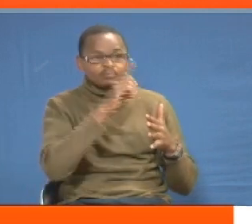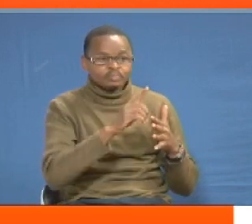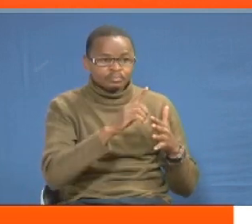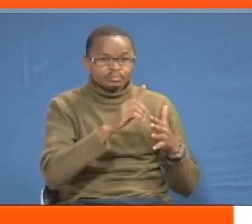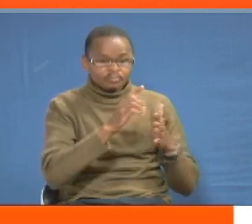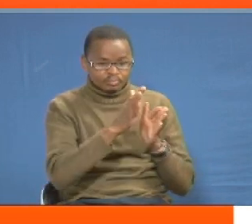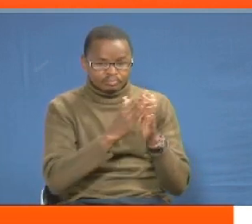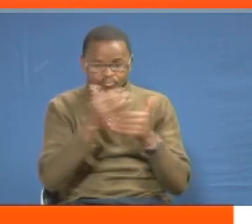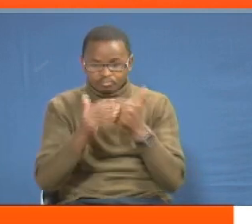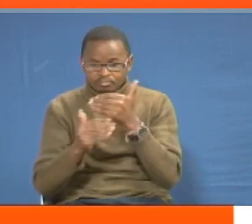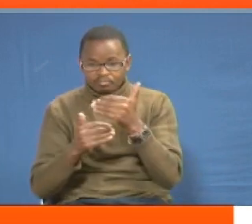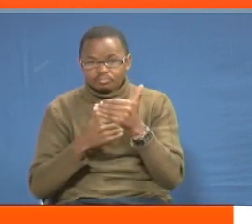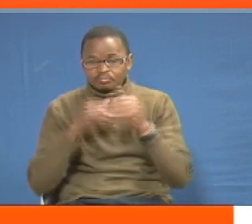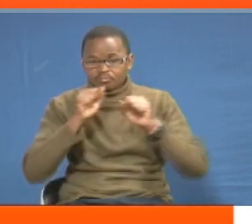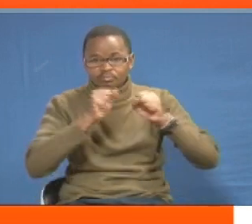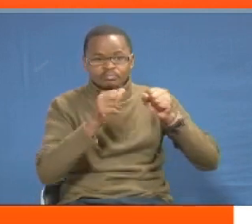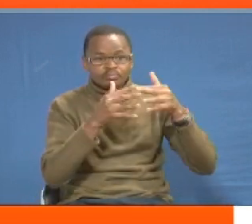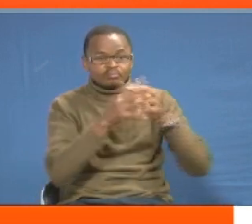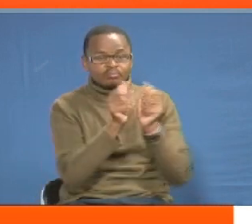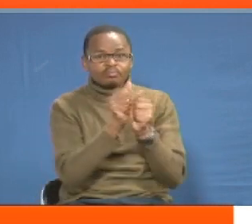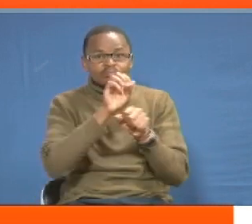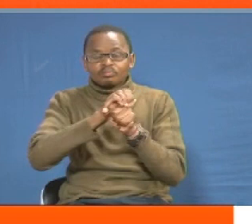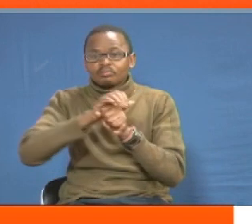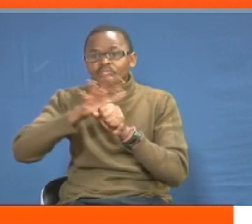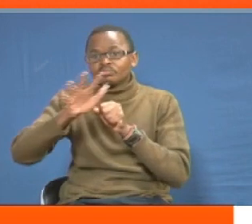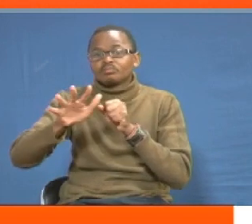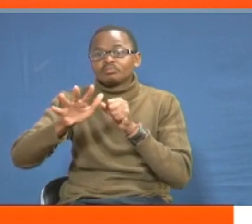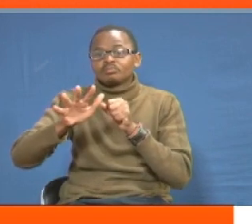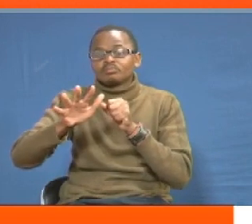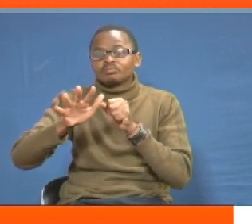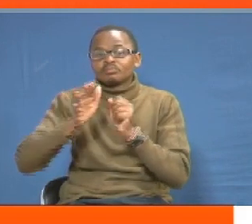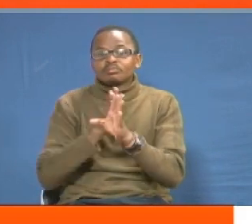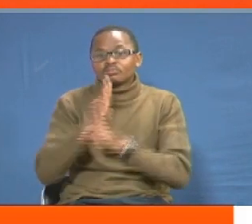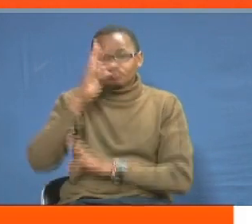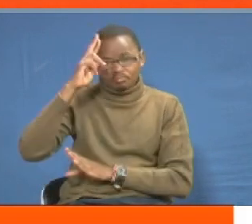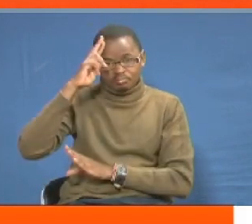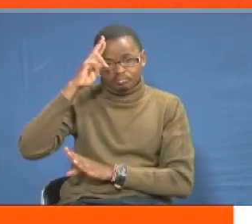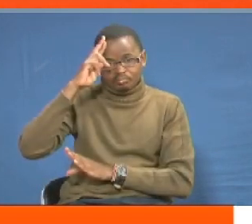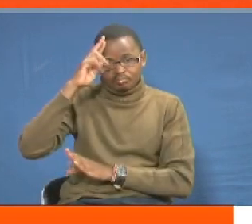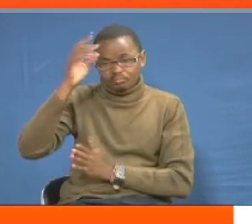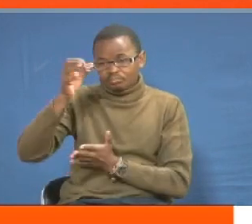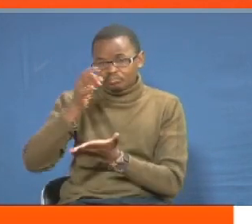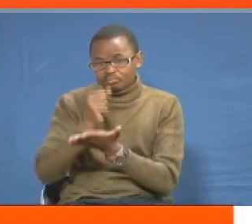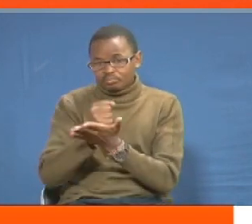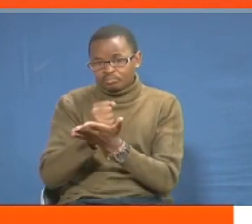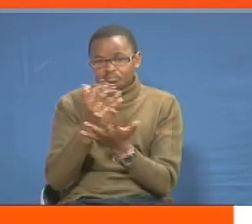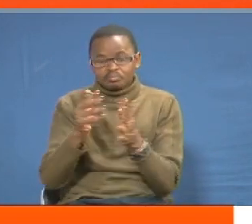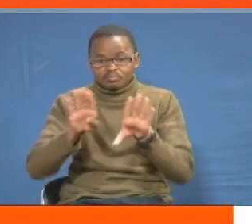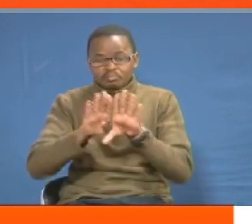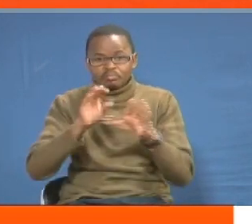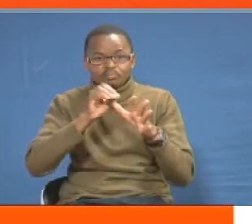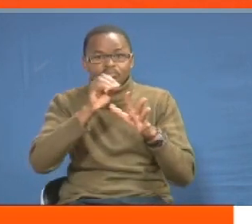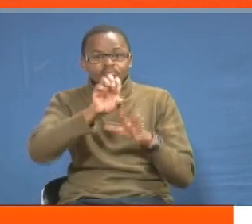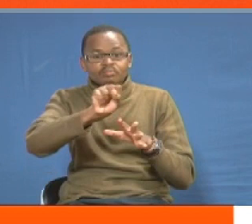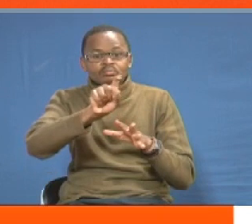them citizen-led processes. They are able to engage. But with COVID, the main reason would be offices are either